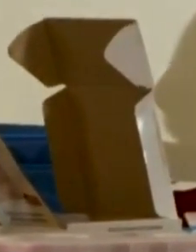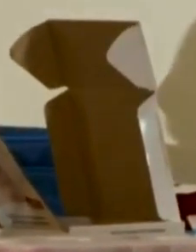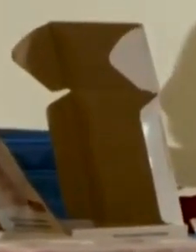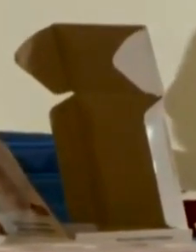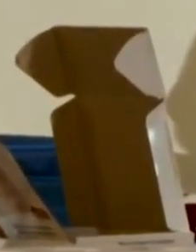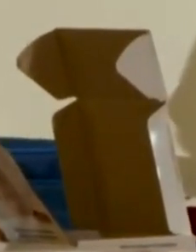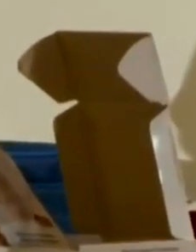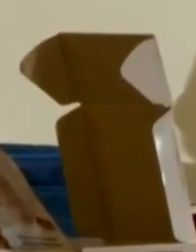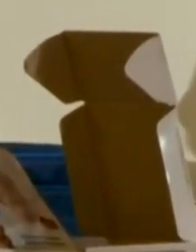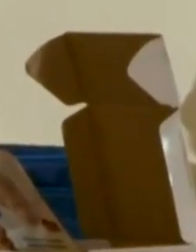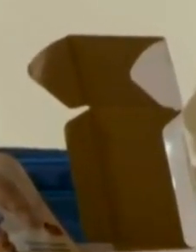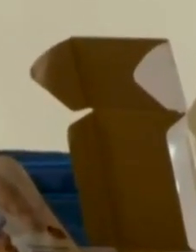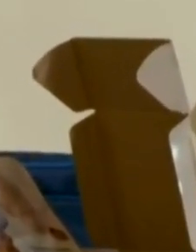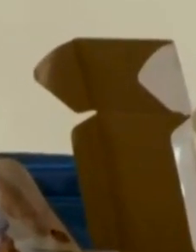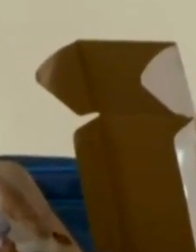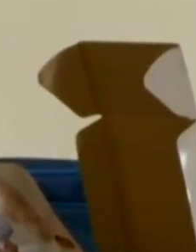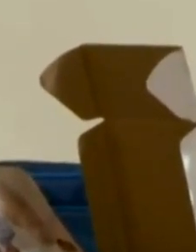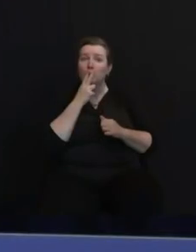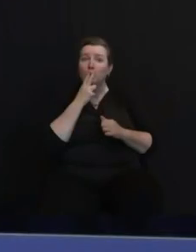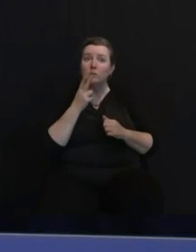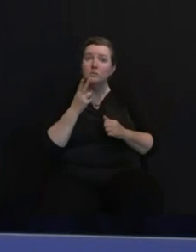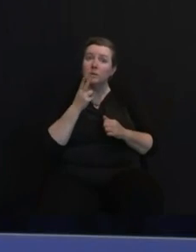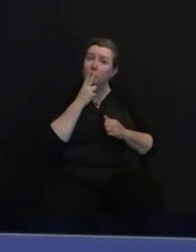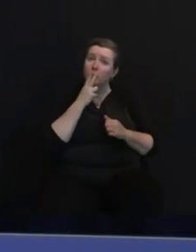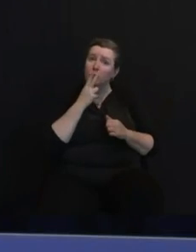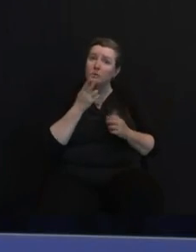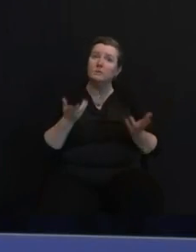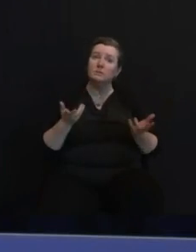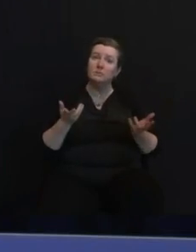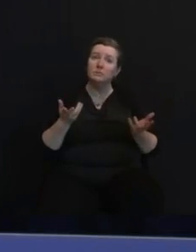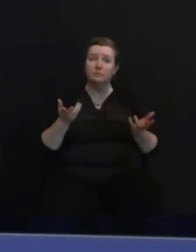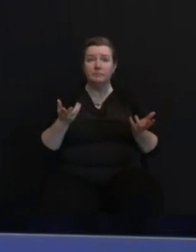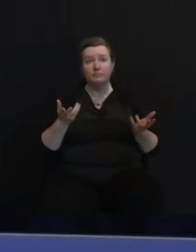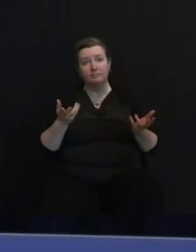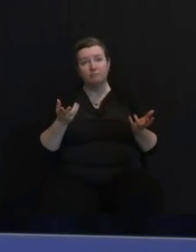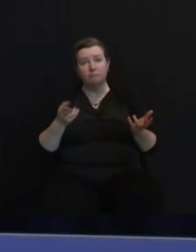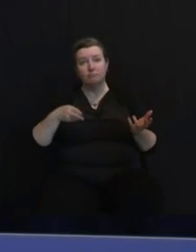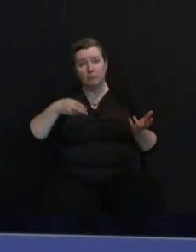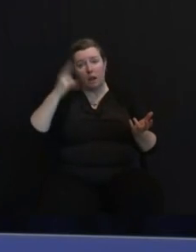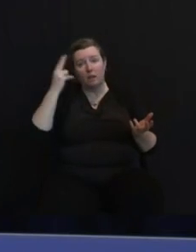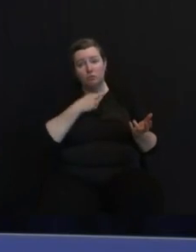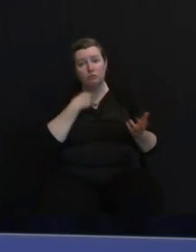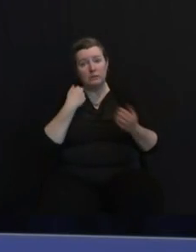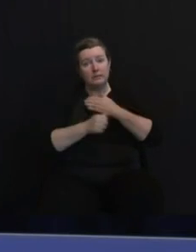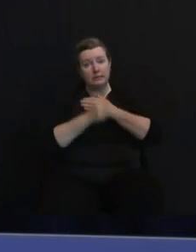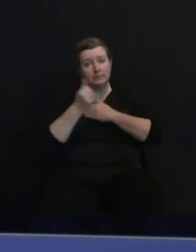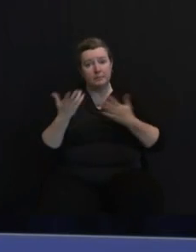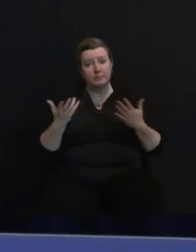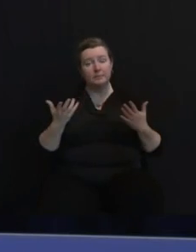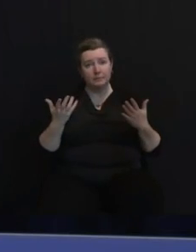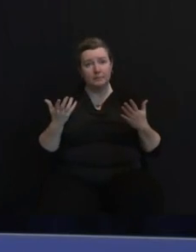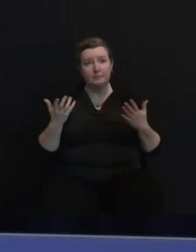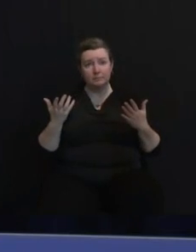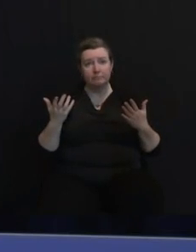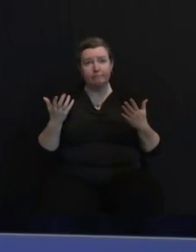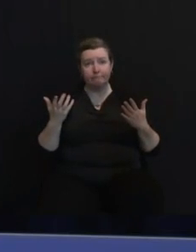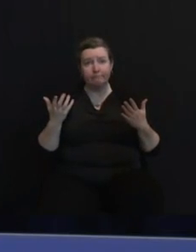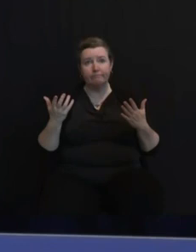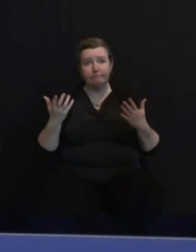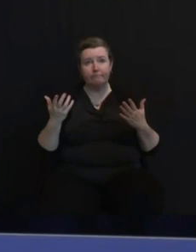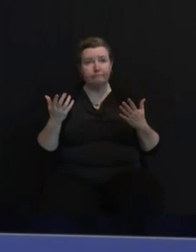cancer, kidney disease, or are a smoker. Smoking puts you at significant risk for an adverse result